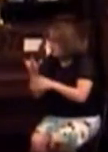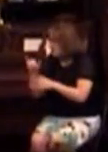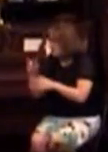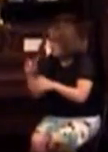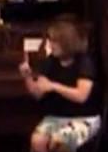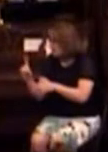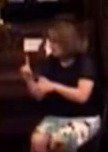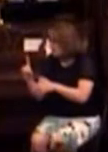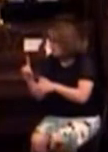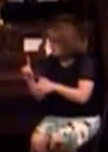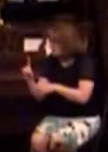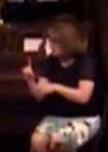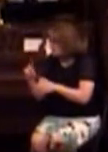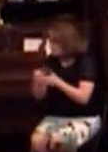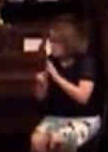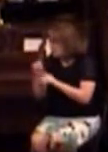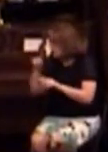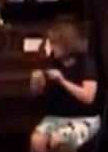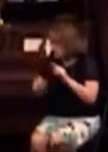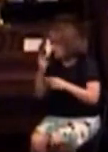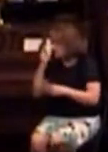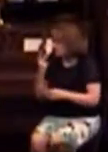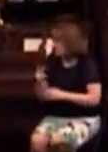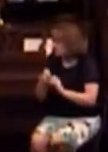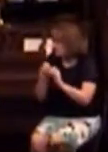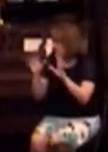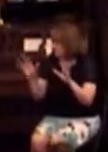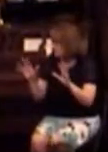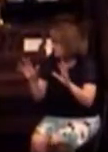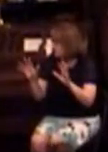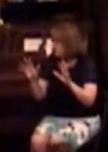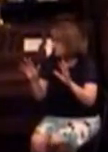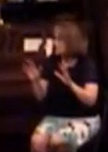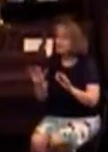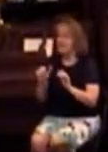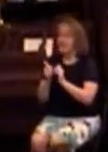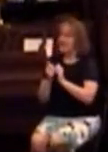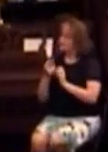ask you this question. How does a blind person know they're blind?